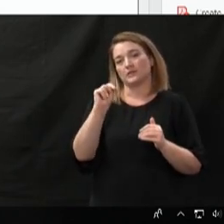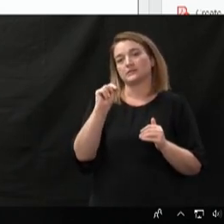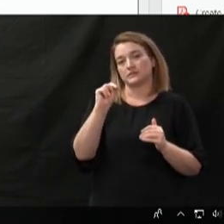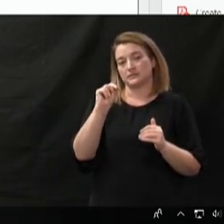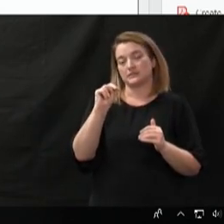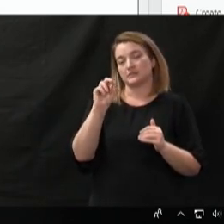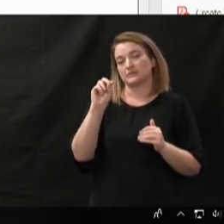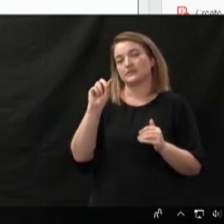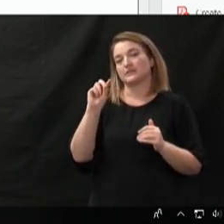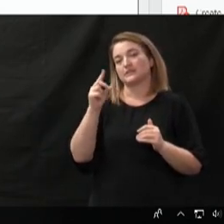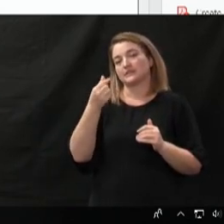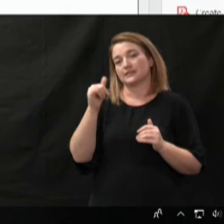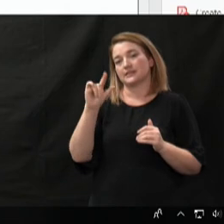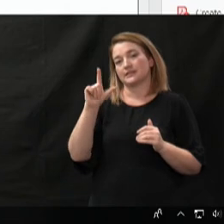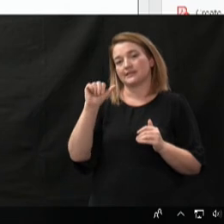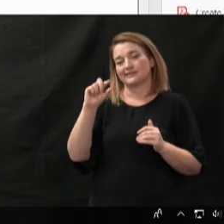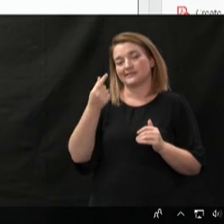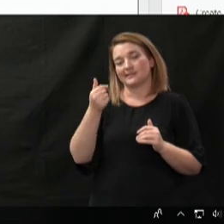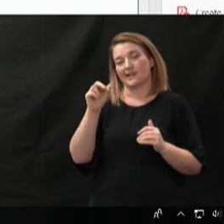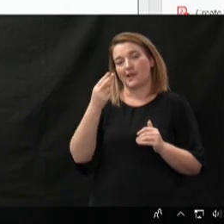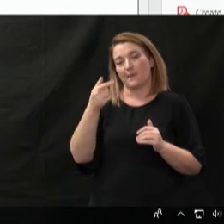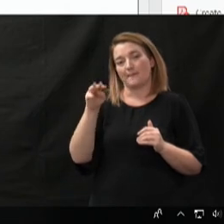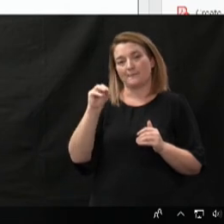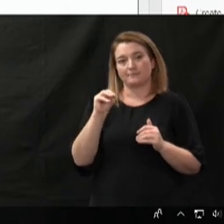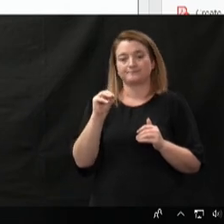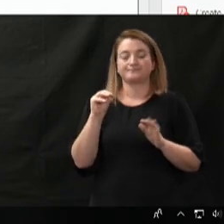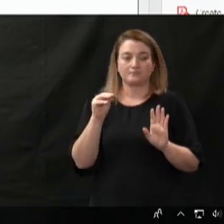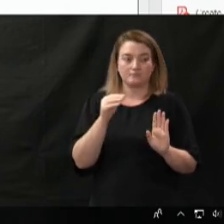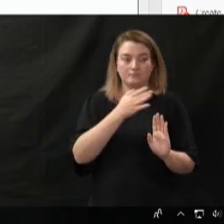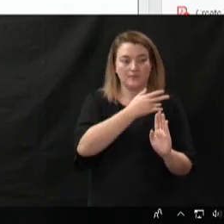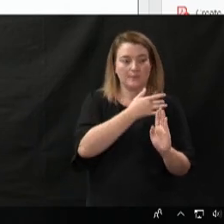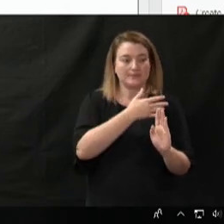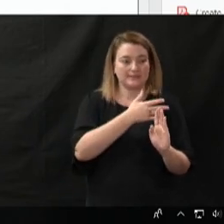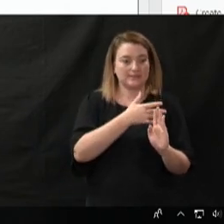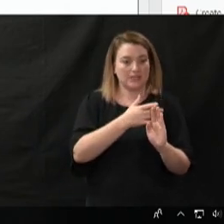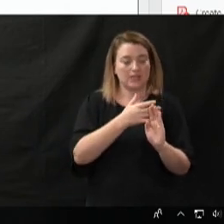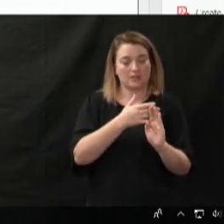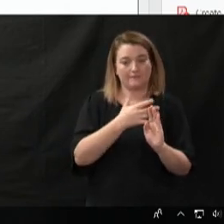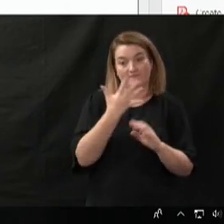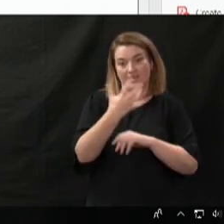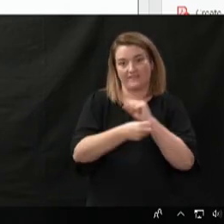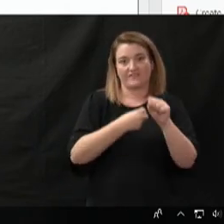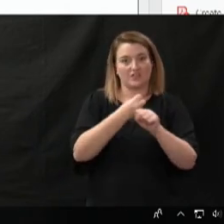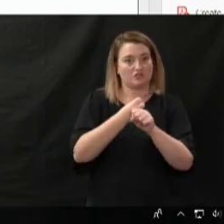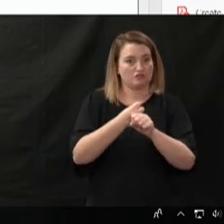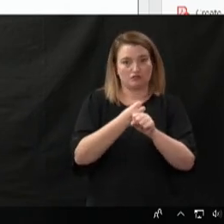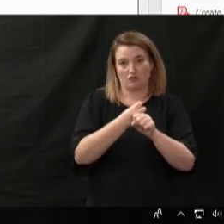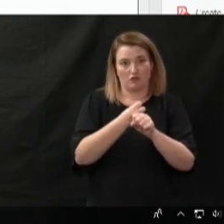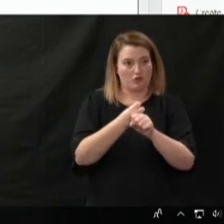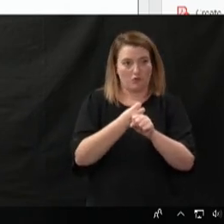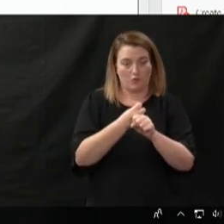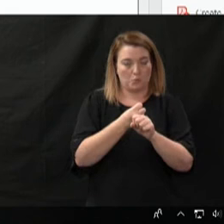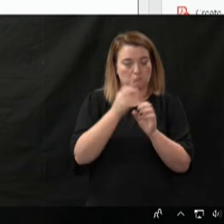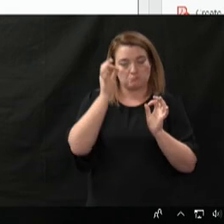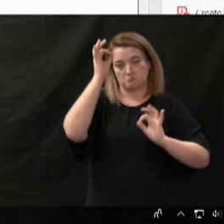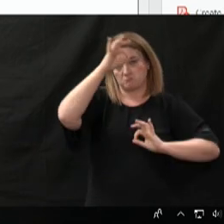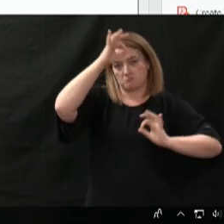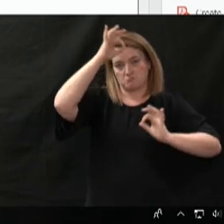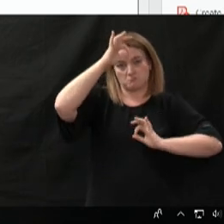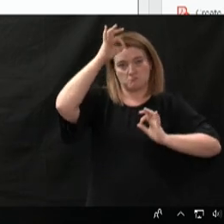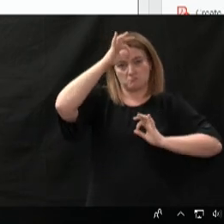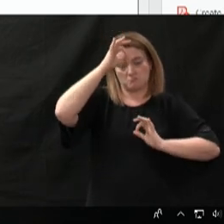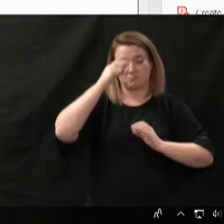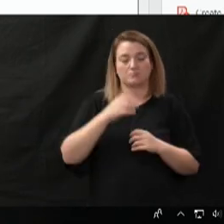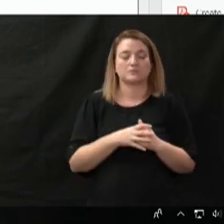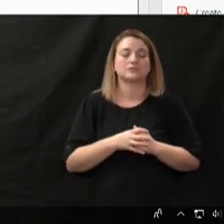Until I studied this about 5 years ago and went to some workshops, I had no idea about this. But I'm going to